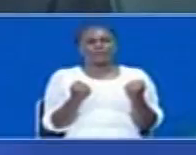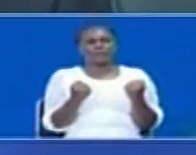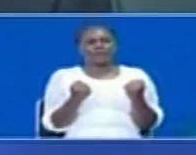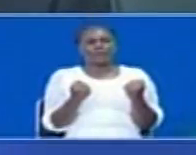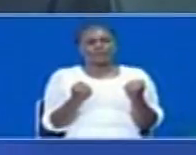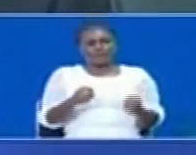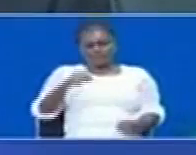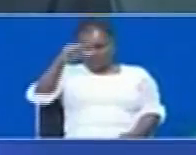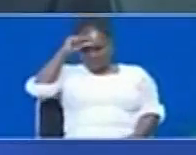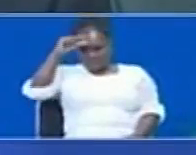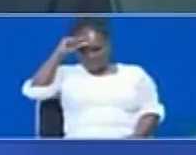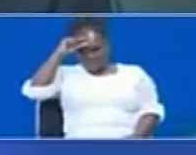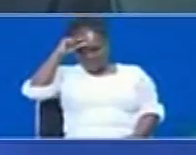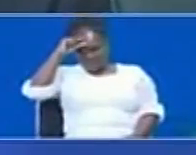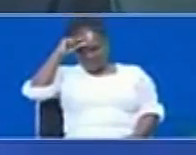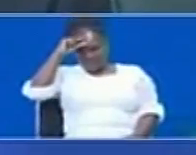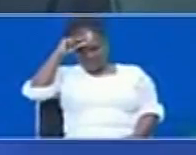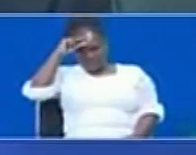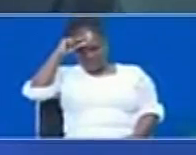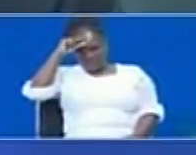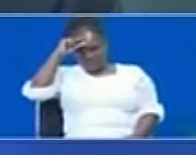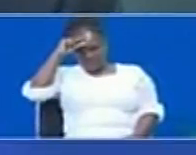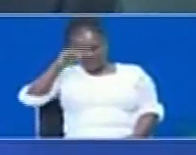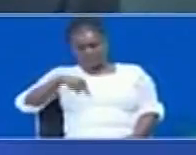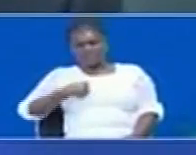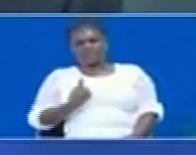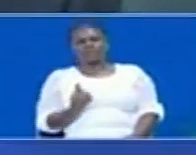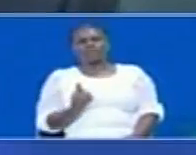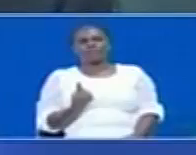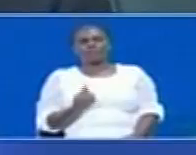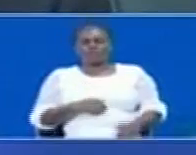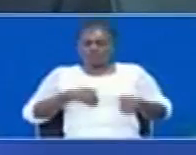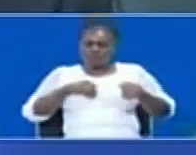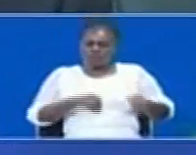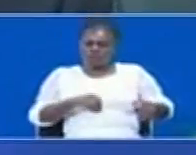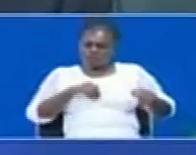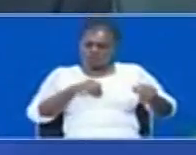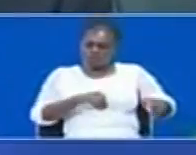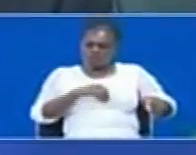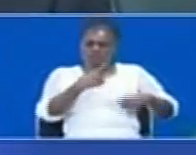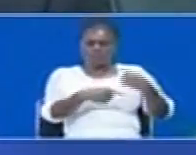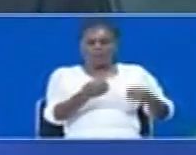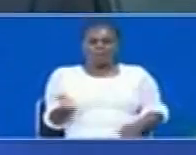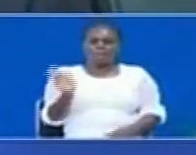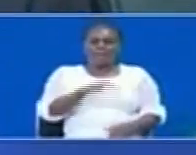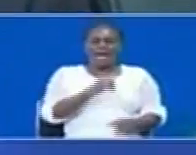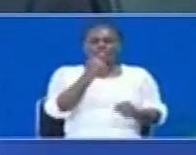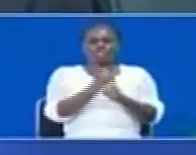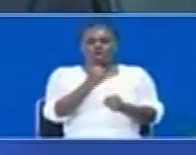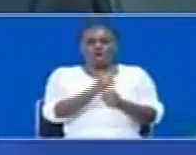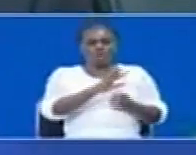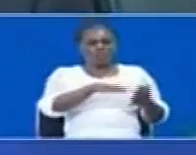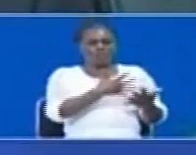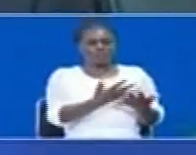As a government, we have pursued those two things. A return to work formula to